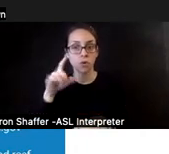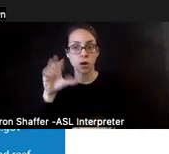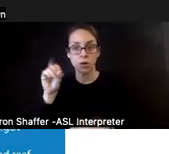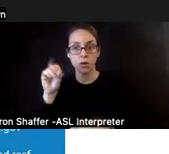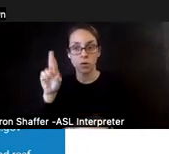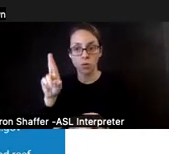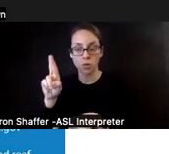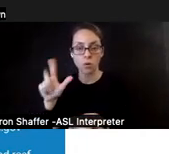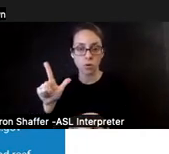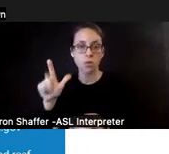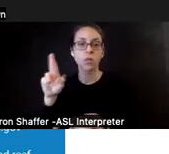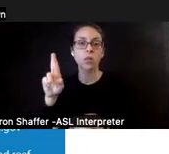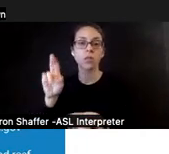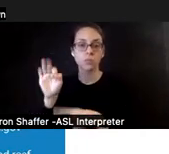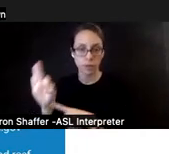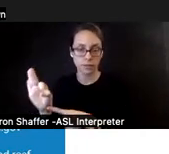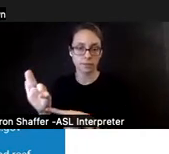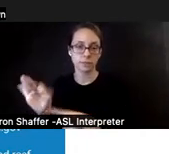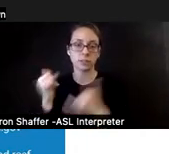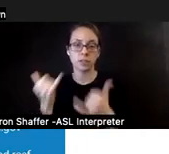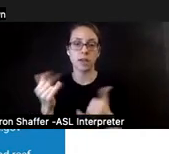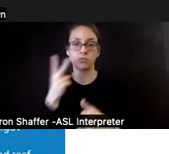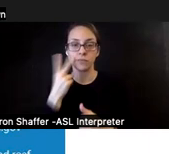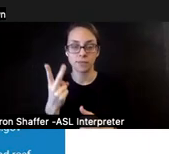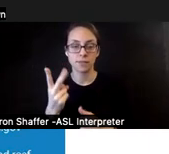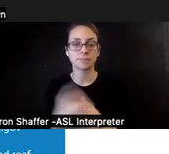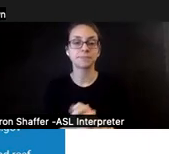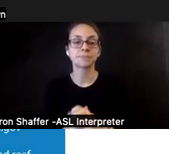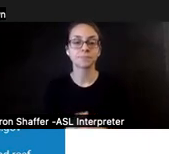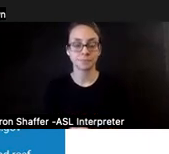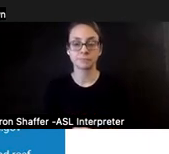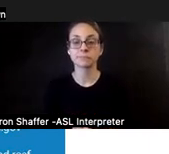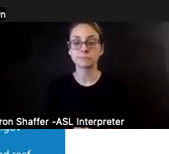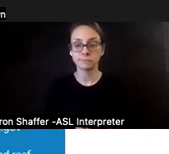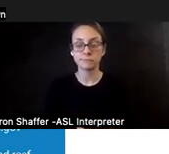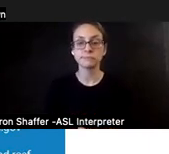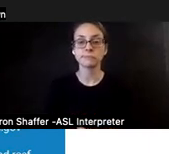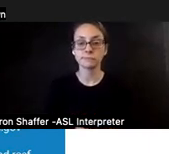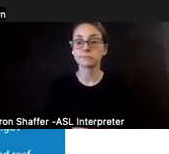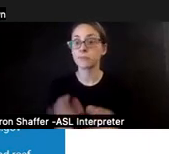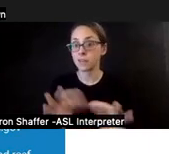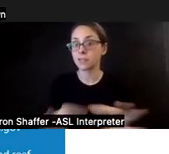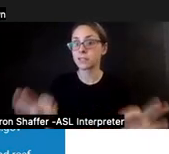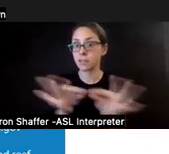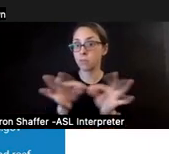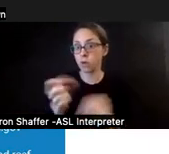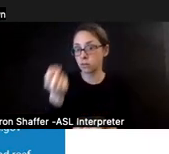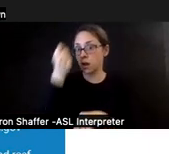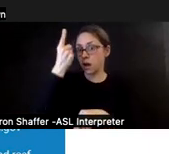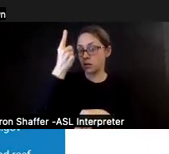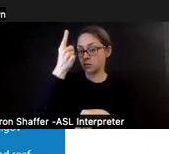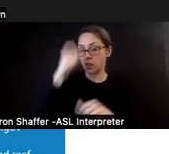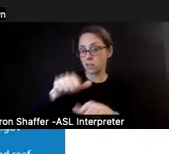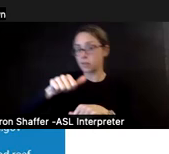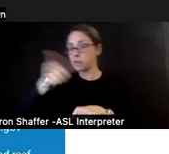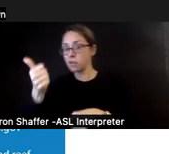ocean and on ocean acidification. But there are other things that it's important to note that there are other issues that are surrounding